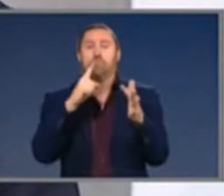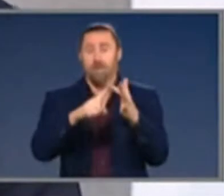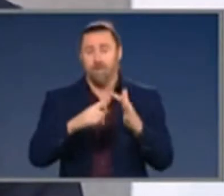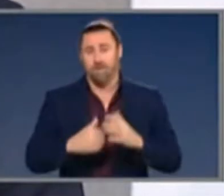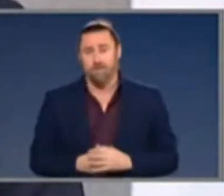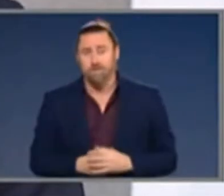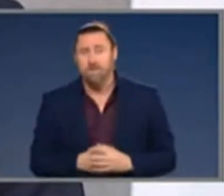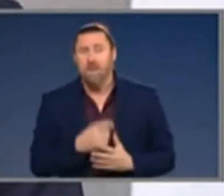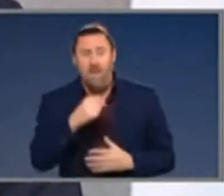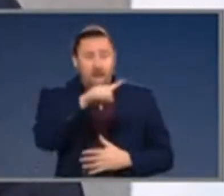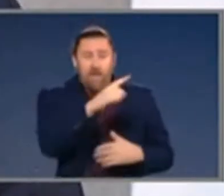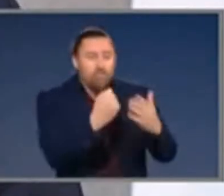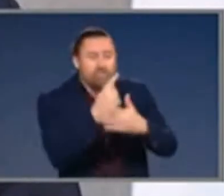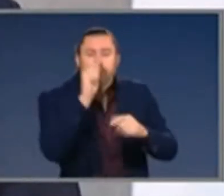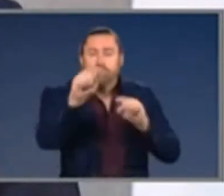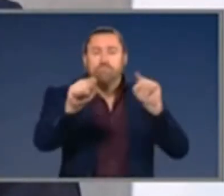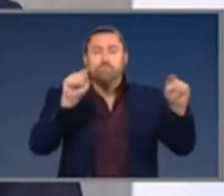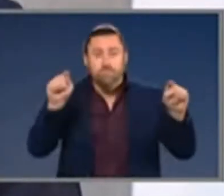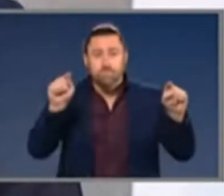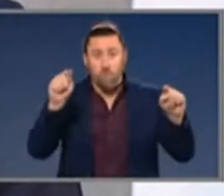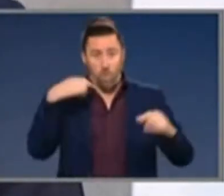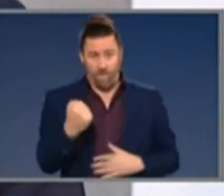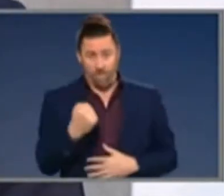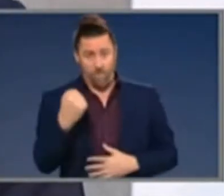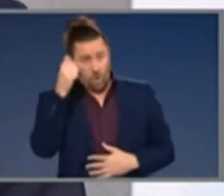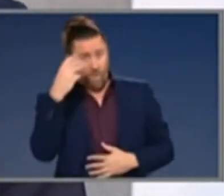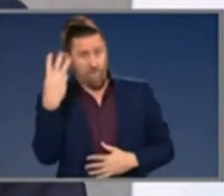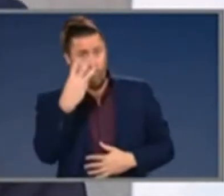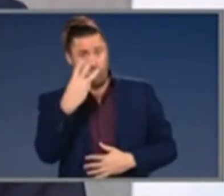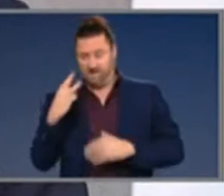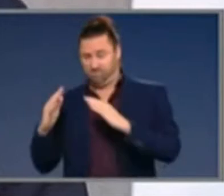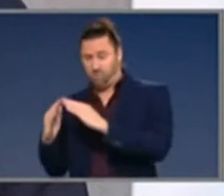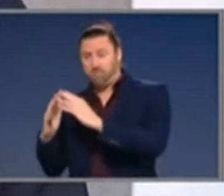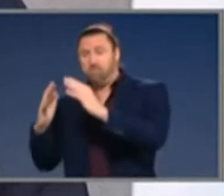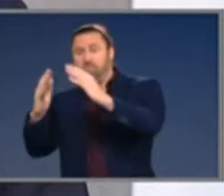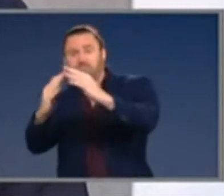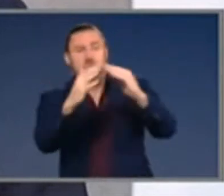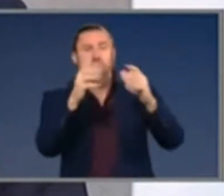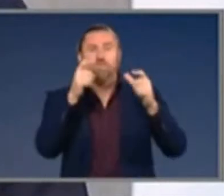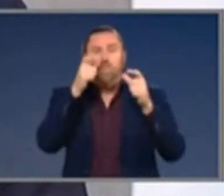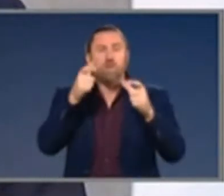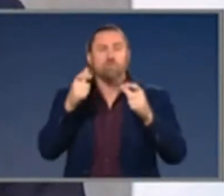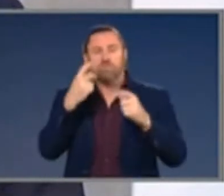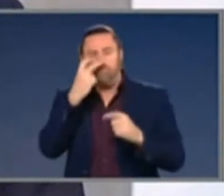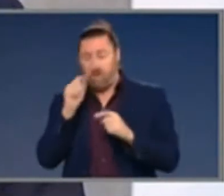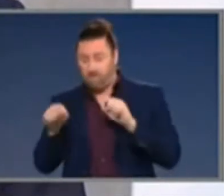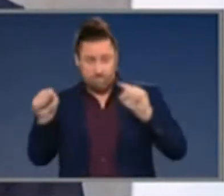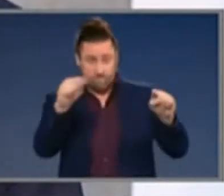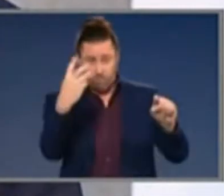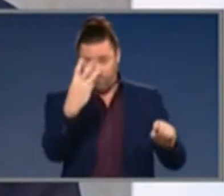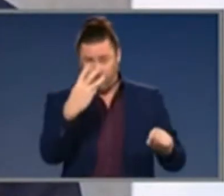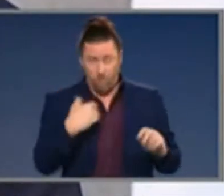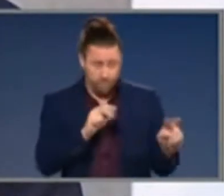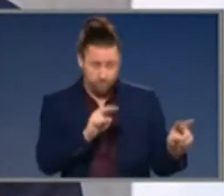other facilities where there have been COVID cases, around 13, that we are keeping a very close watch on. And